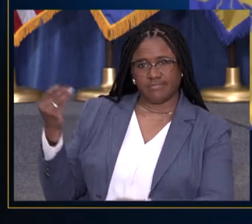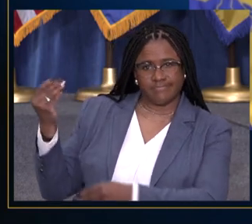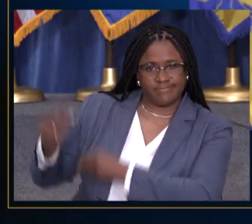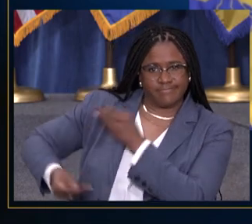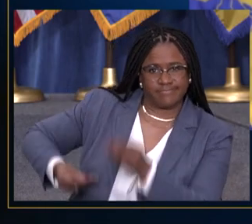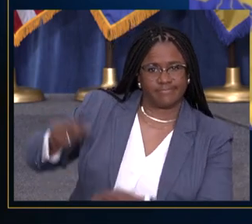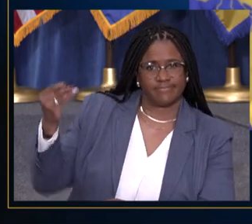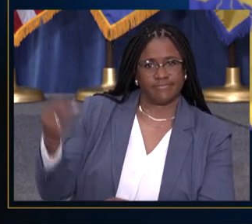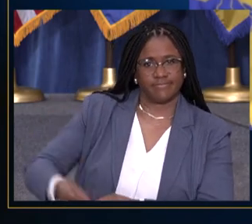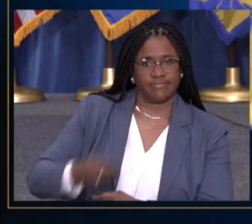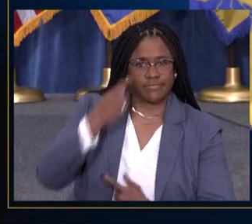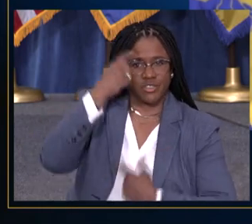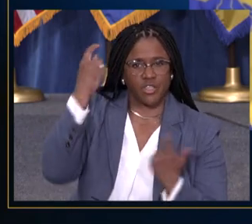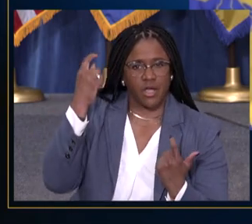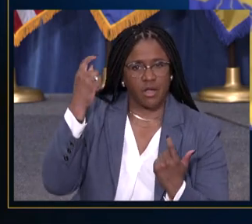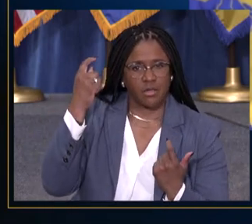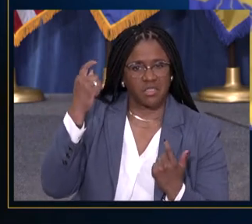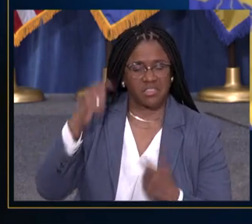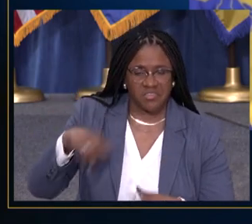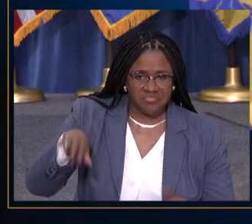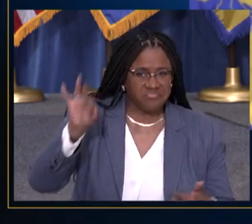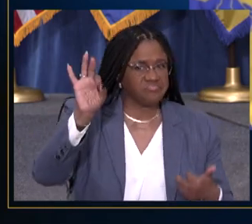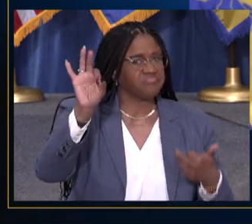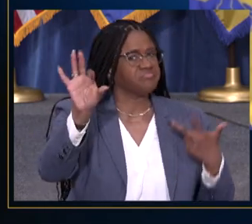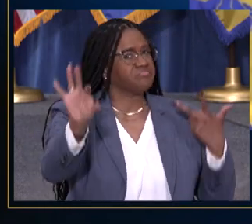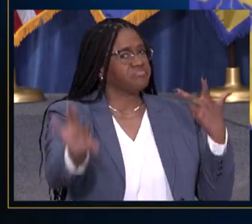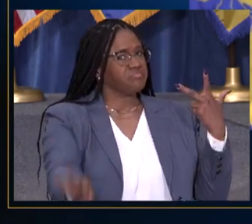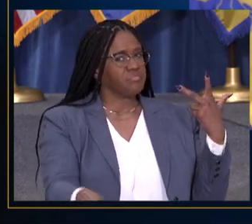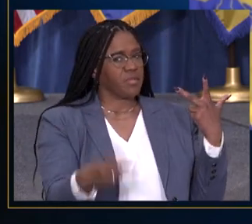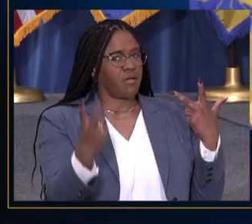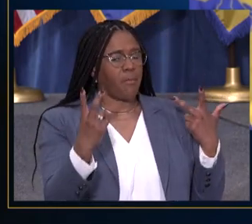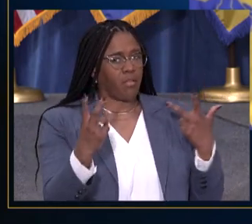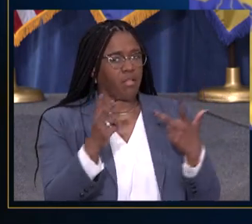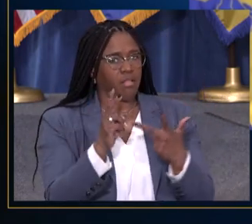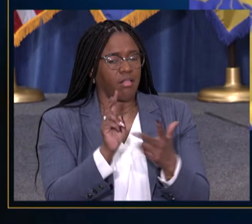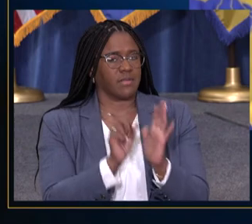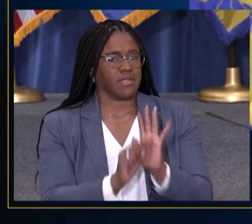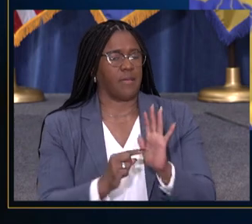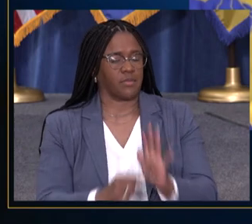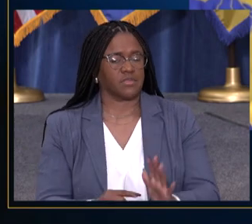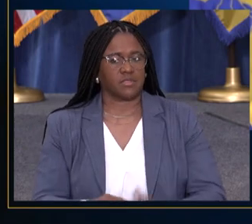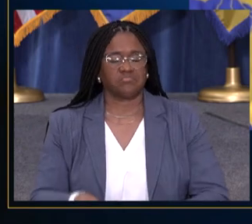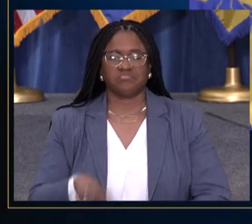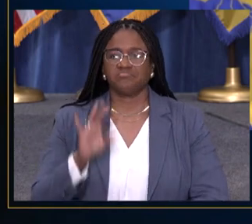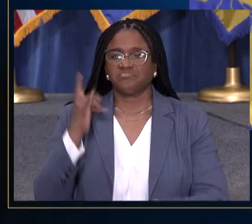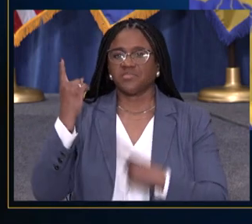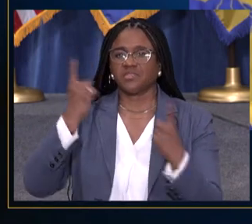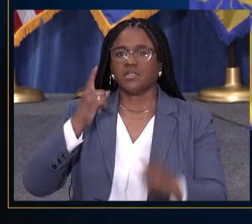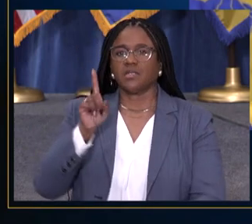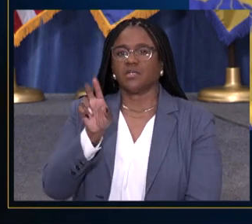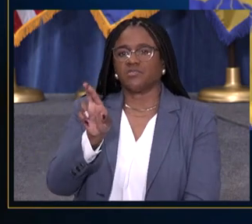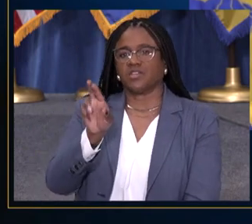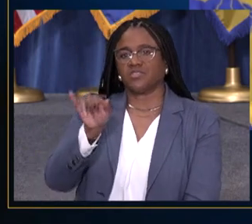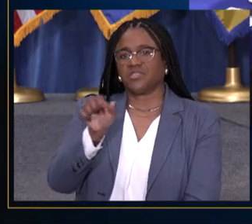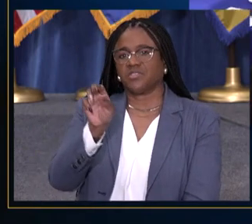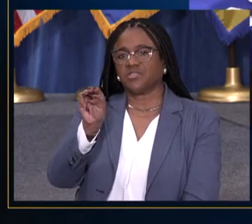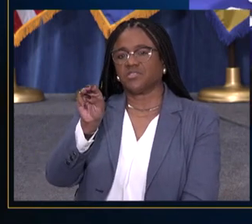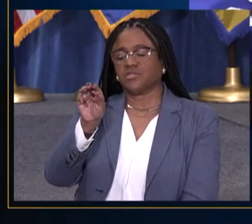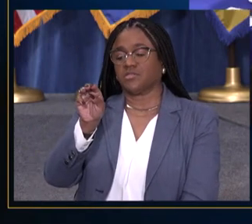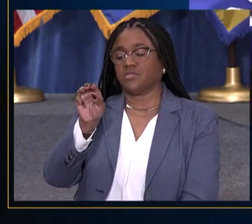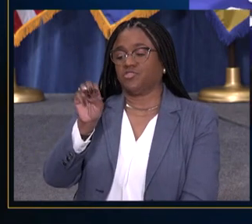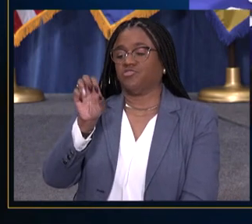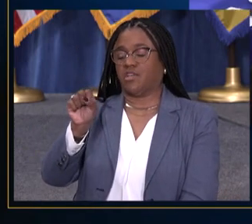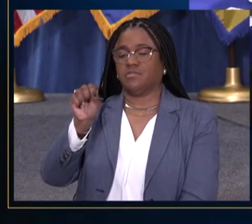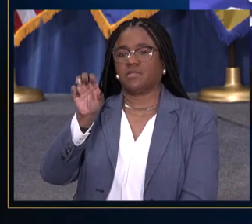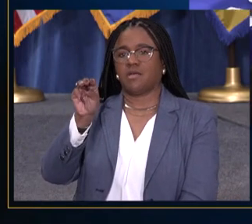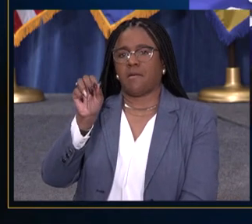past. I'm going to give you a couple examples. Consider with me for a moment Dr. James Marion Sims. I don't know